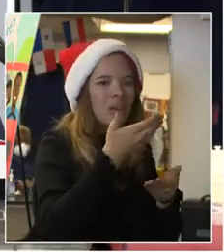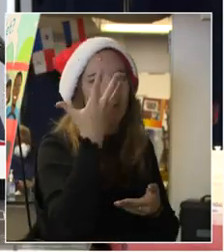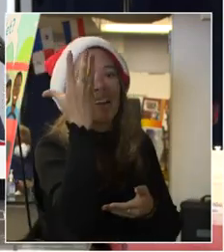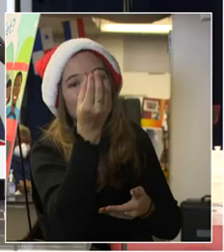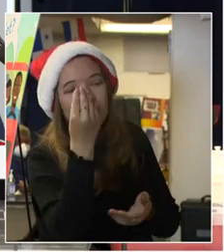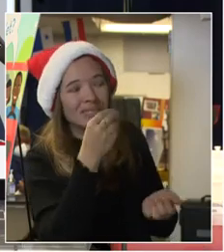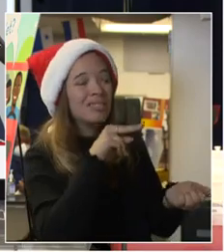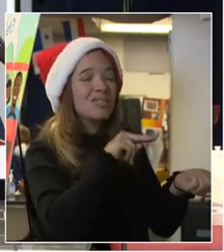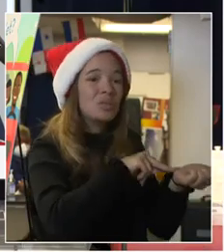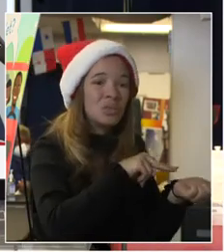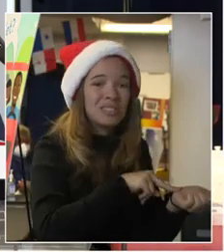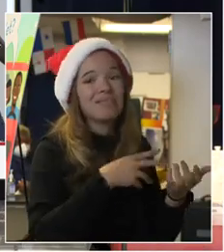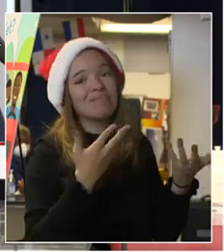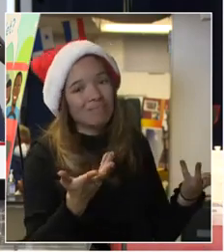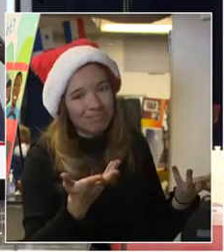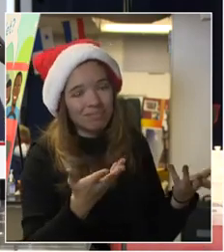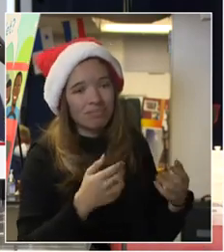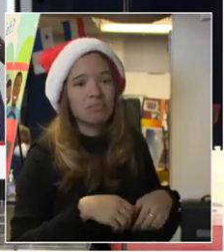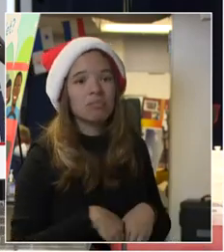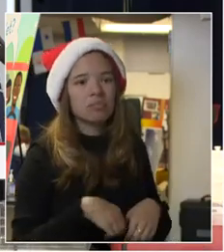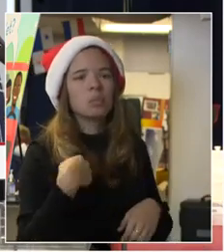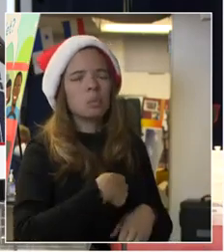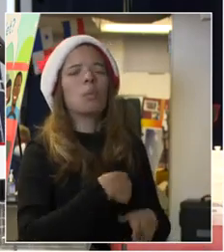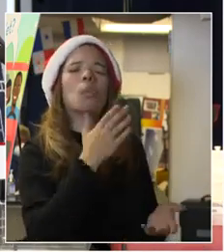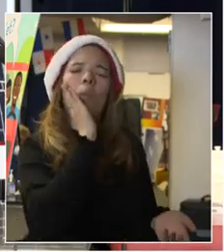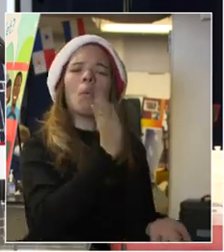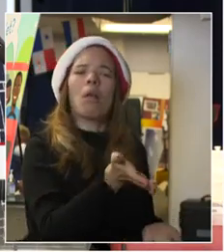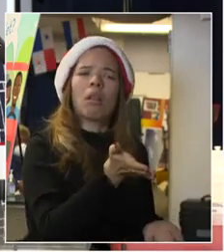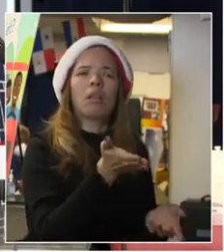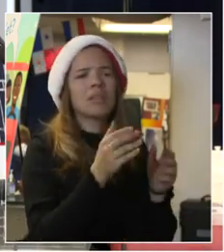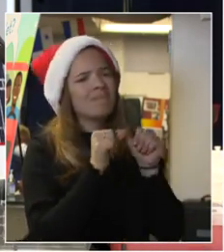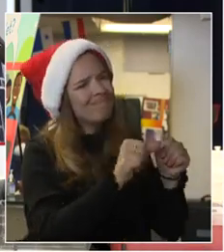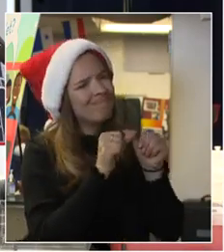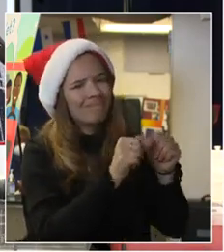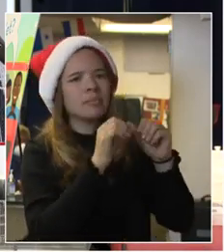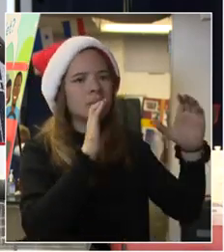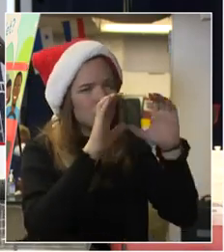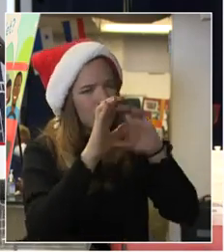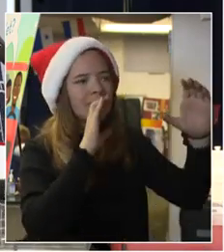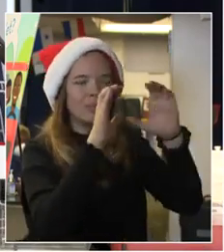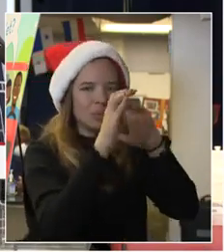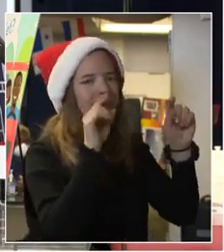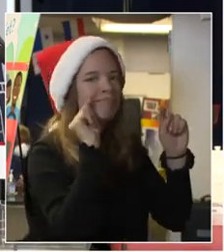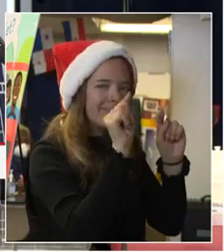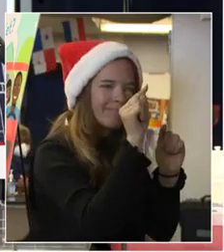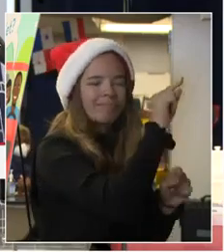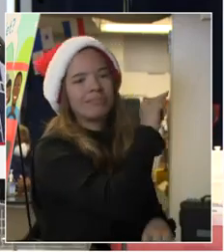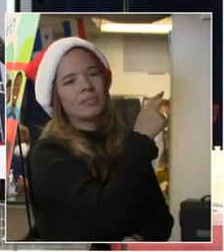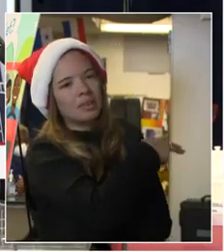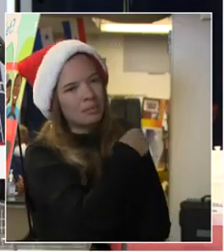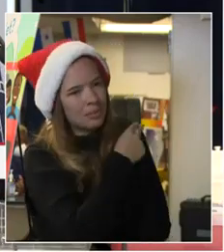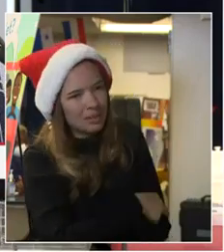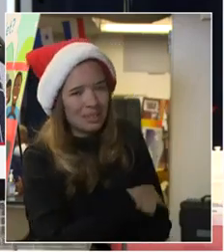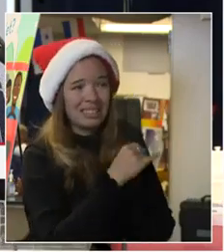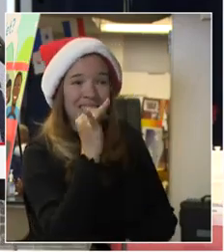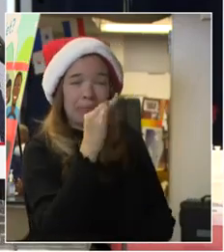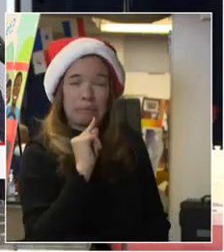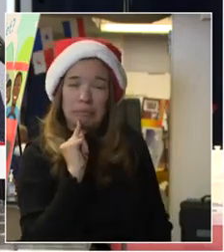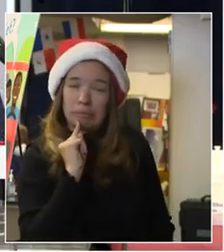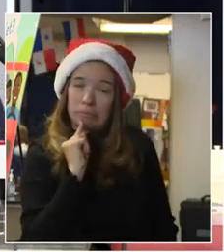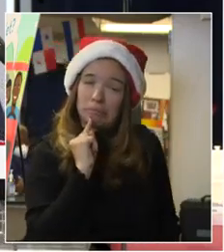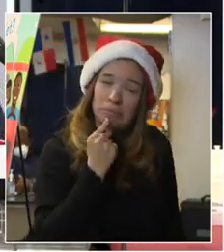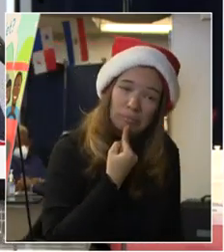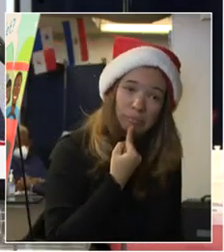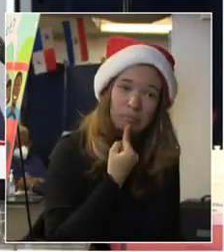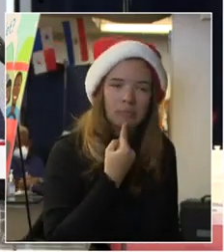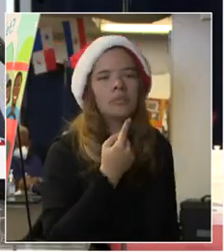And once again, we will continue to be in close communication with them if we reach a critical concern as it pertains to staffing